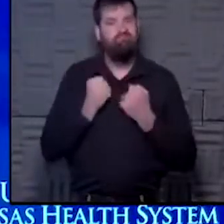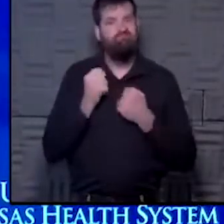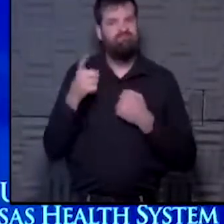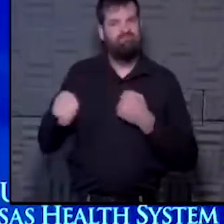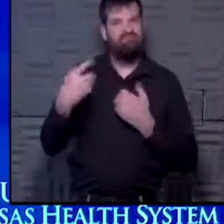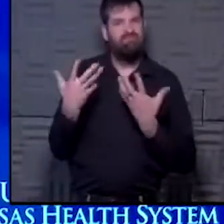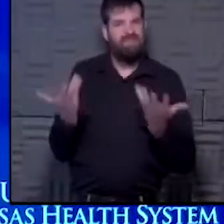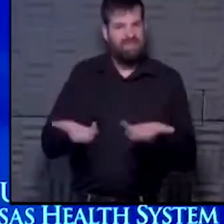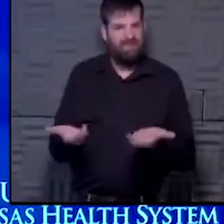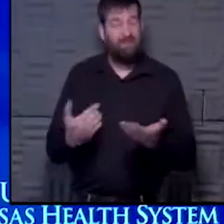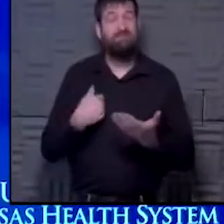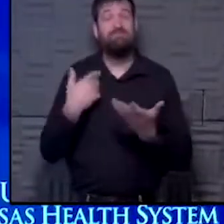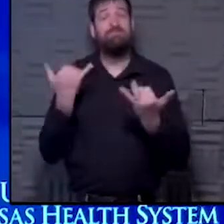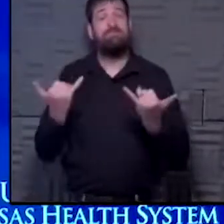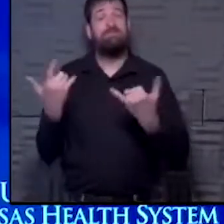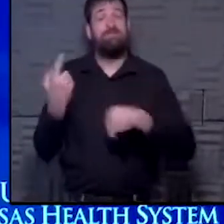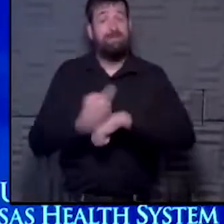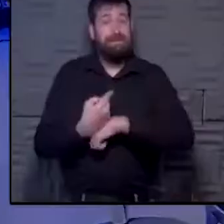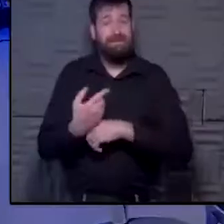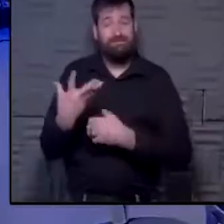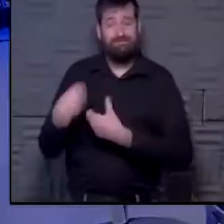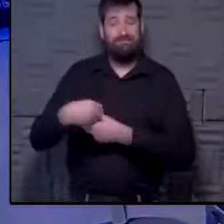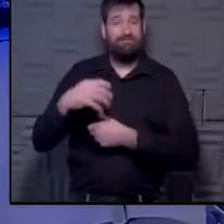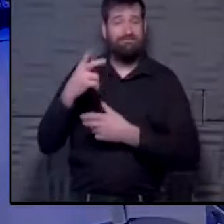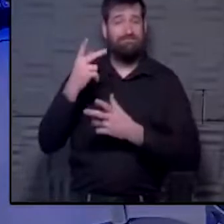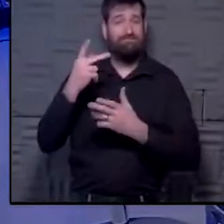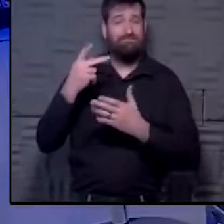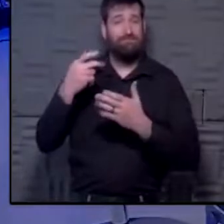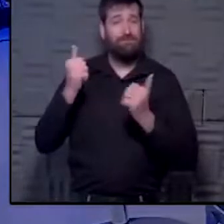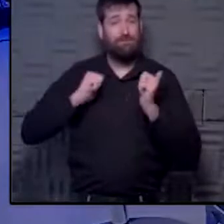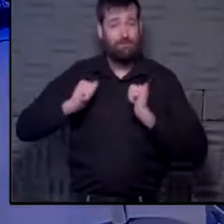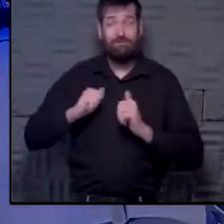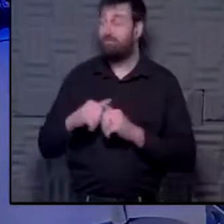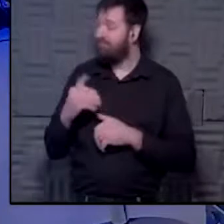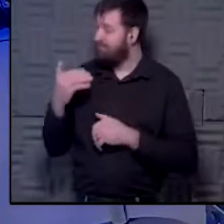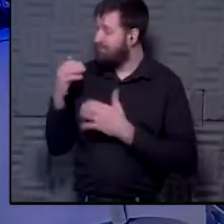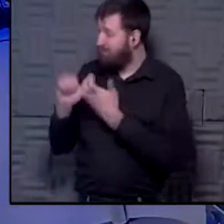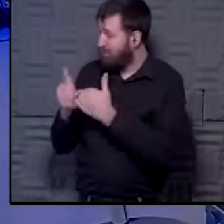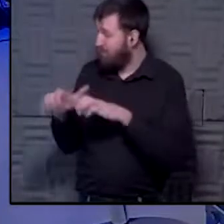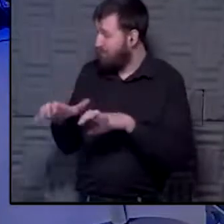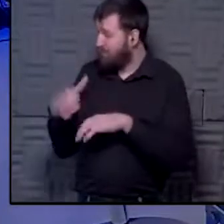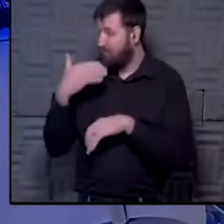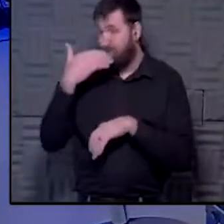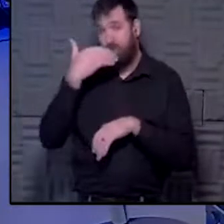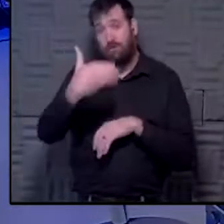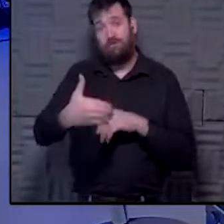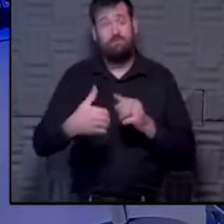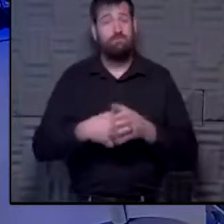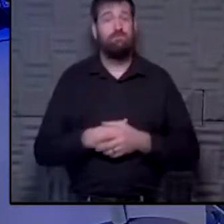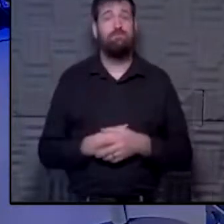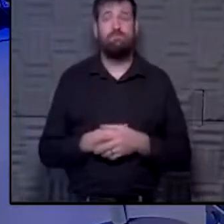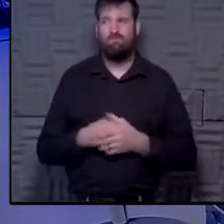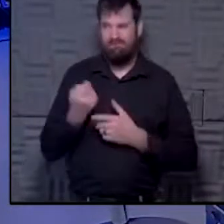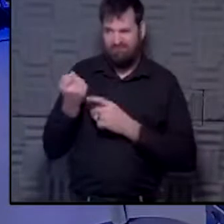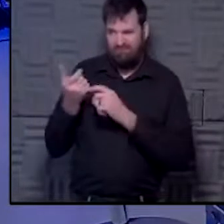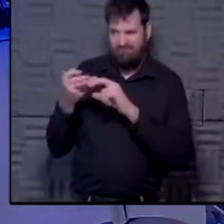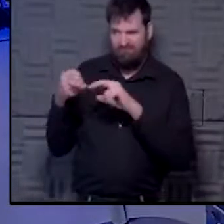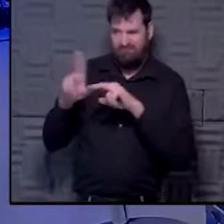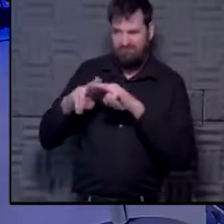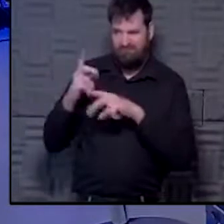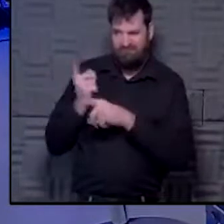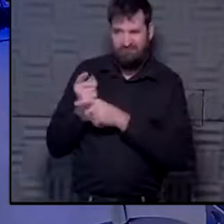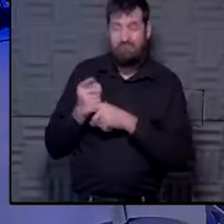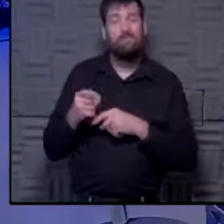blessed to have them on our program. Thank you. Hawkeye. Yeah. How are we doing, brother? We're still doing good. I know, it's still good. Yeah. Up a little bit, though, just a touch. Yeah,